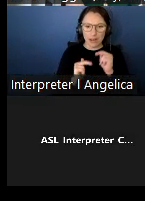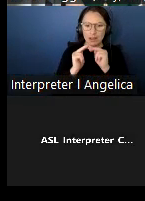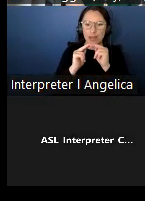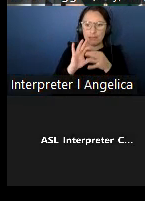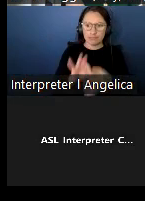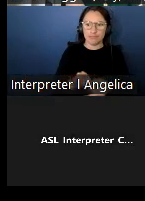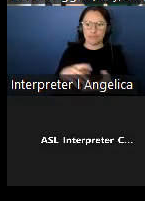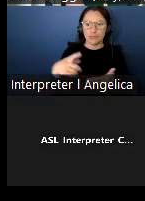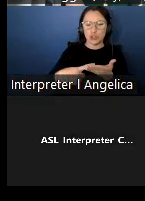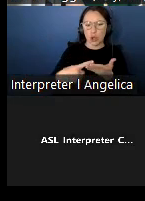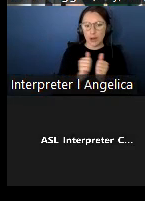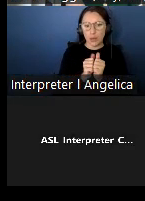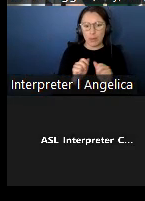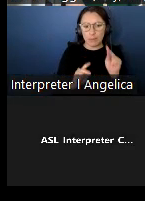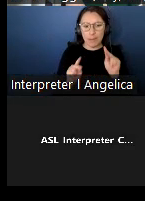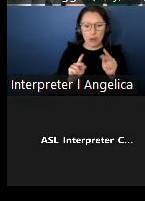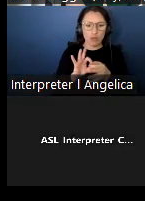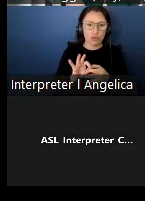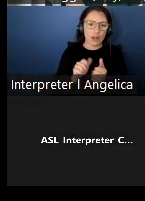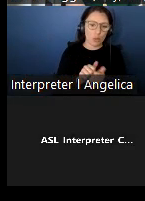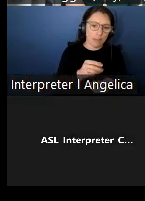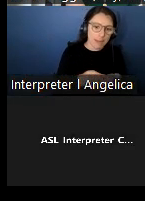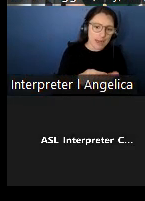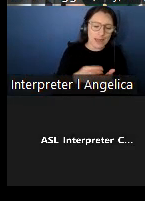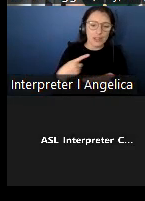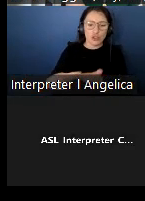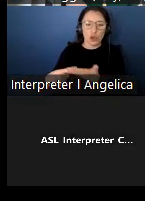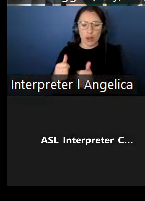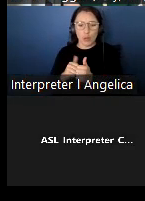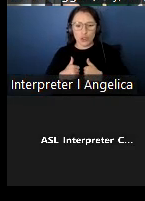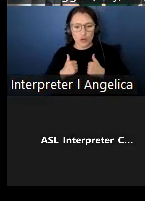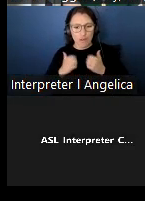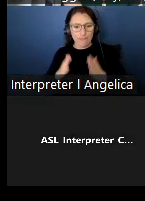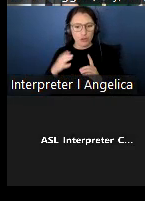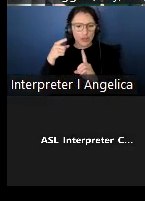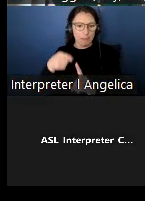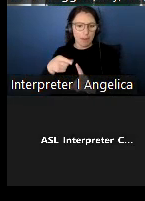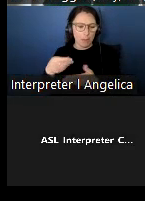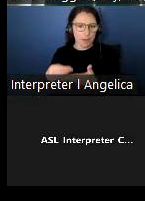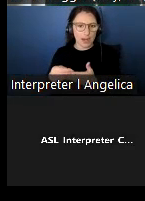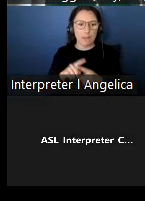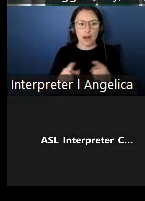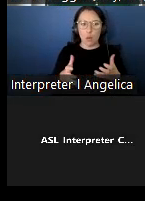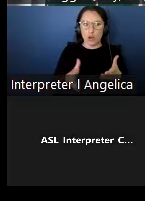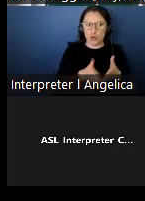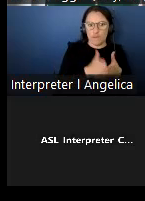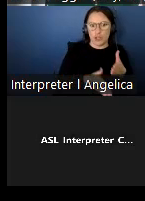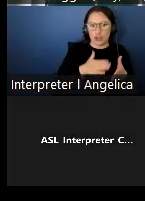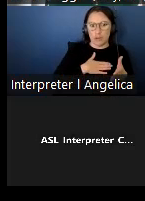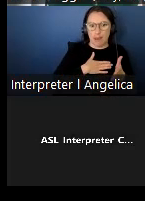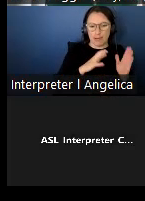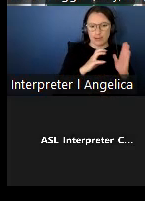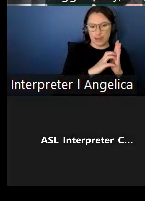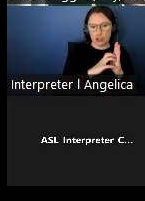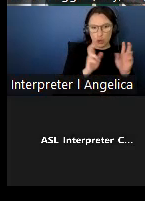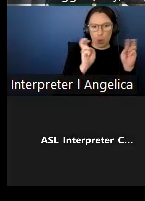people about money and talking to survivors about money. But I want to end my section with this quote from